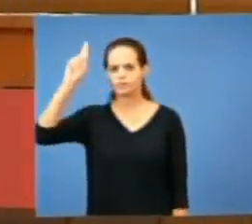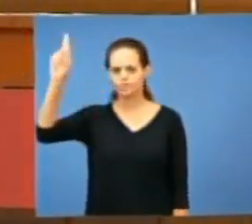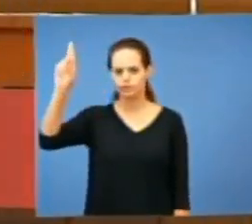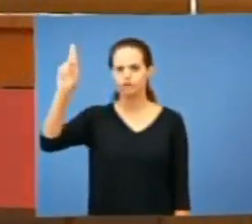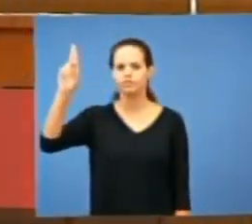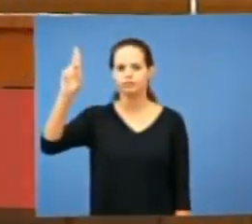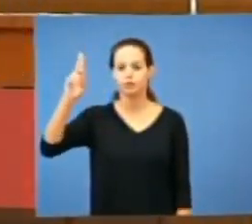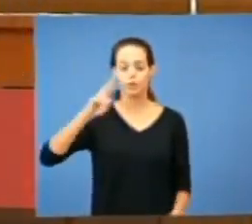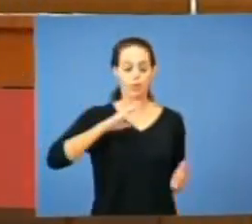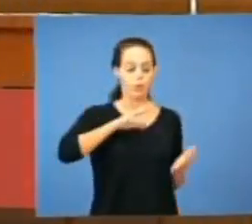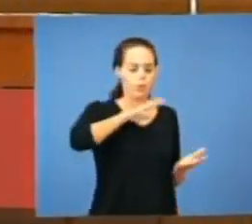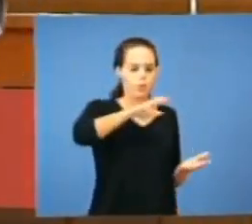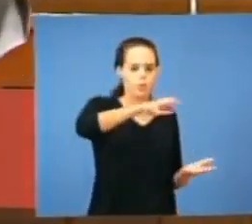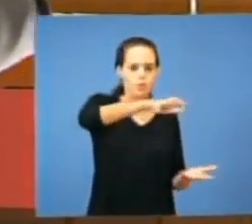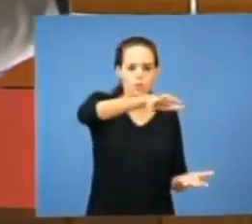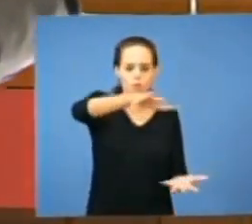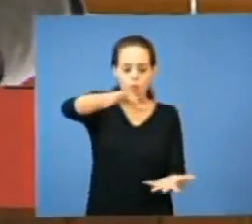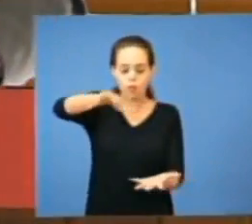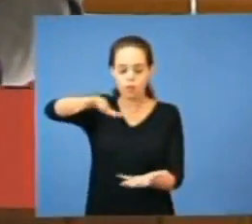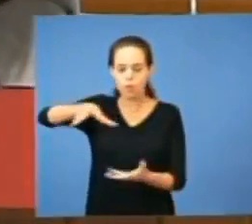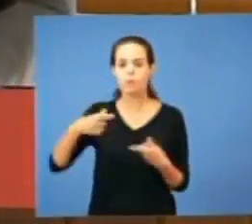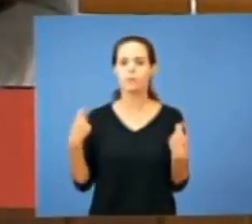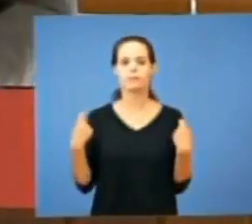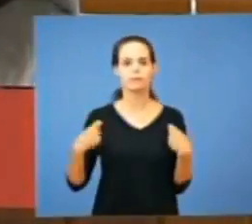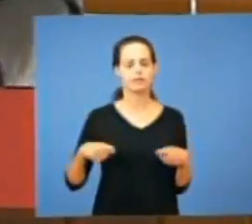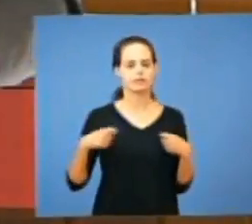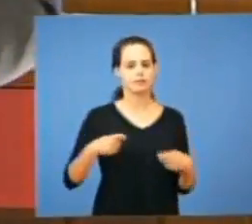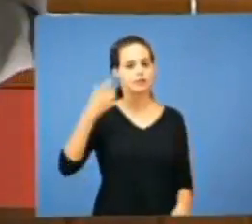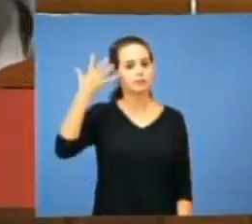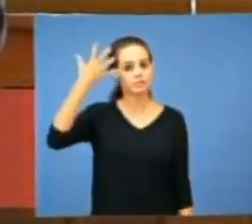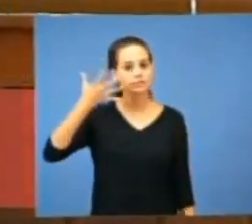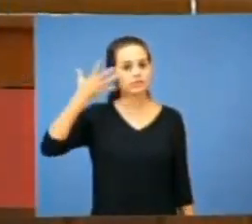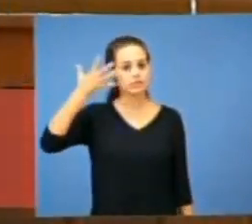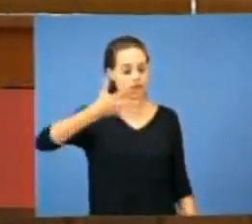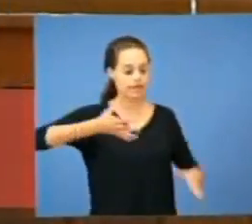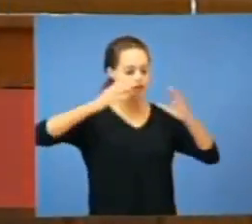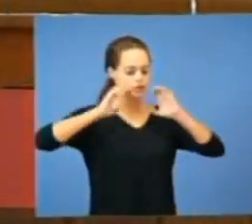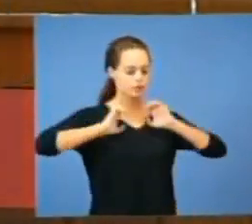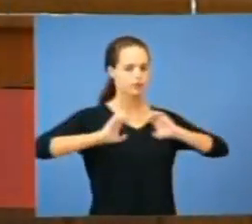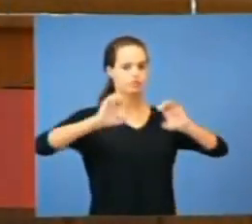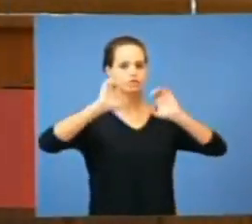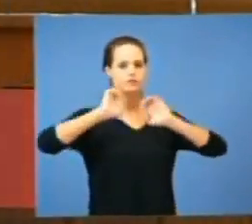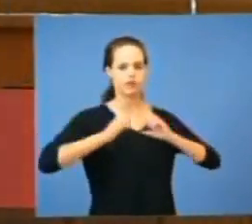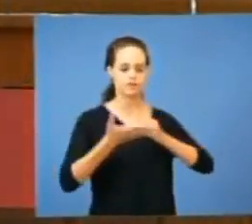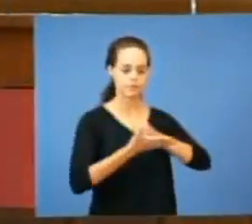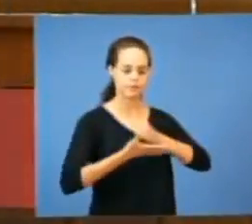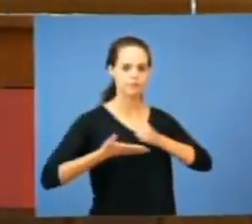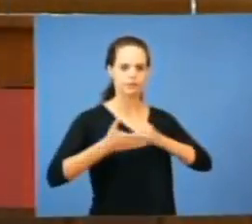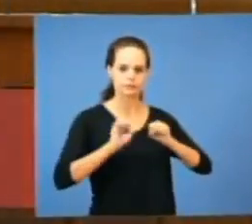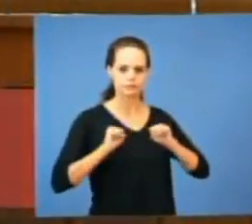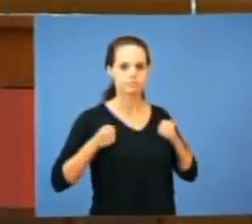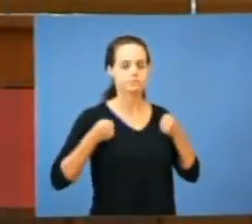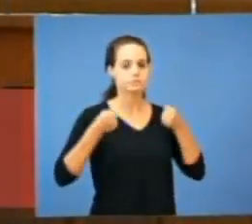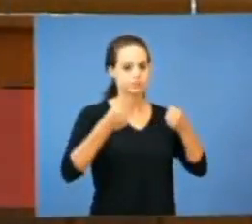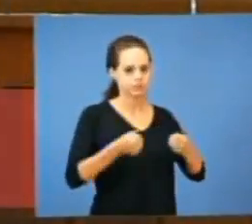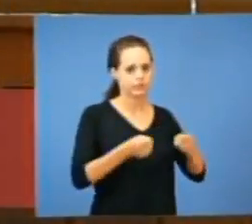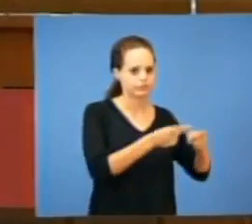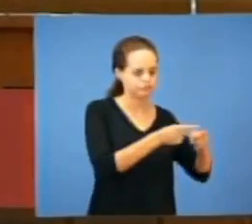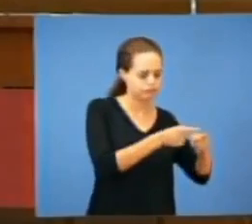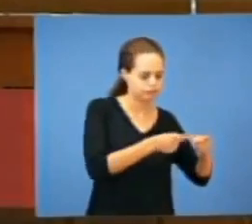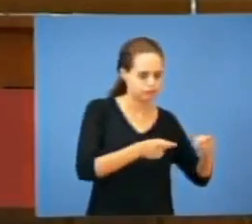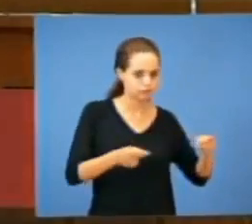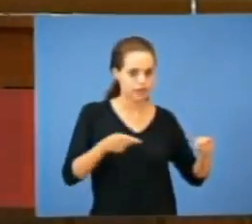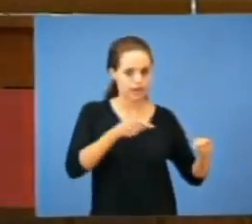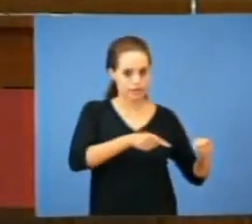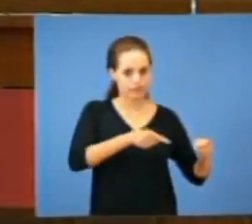word that the word that the world needed, which was the word of the gospel, was established in the first period